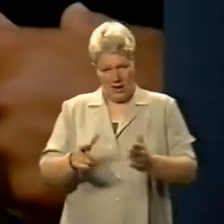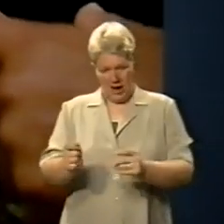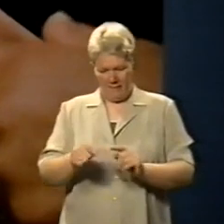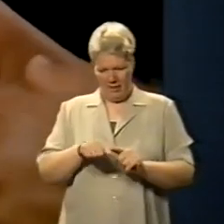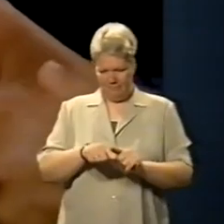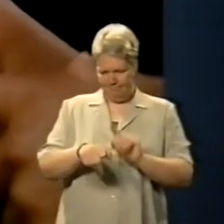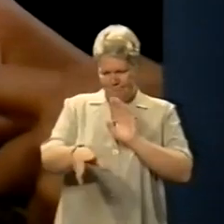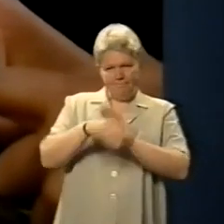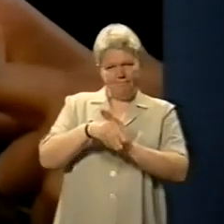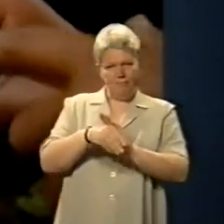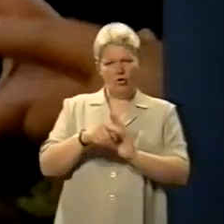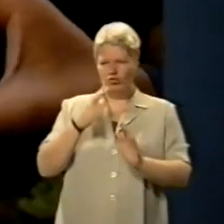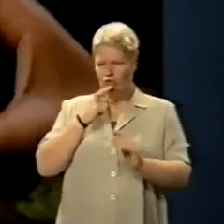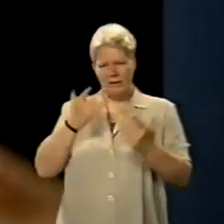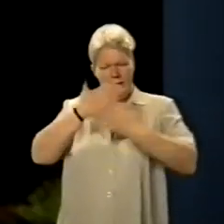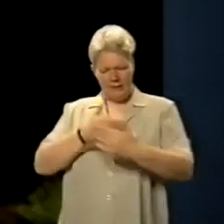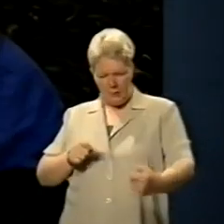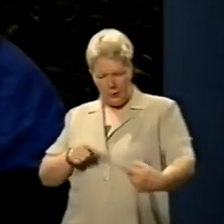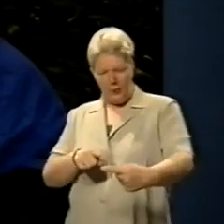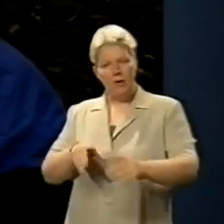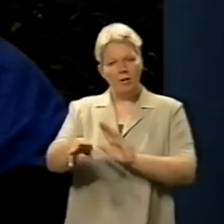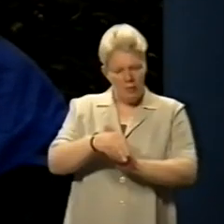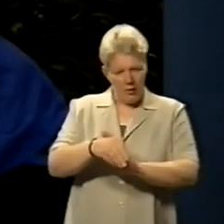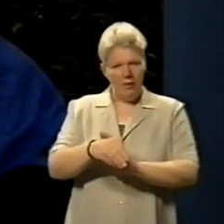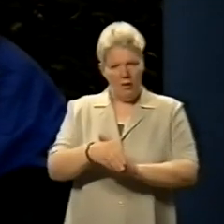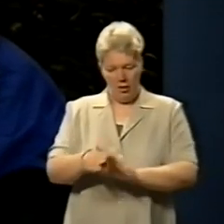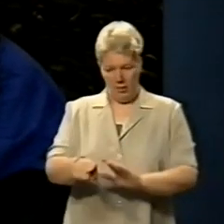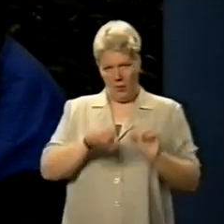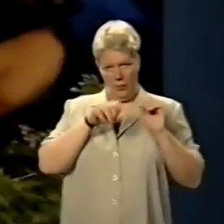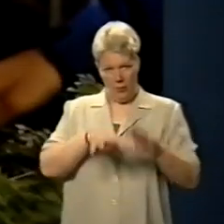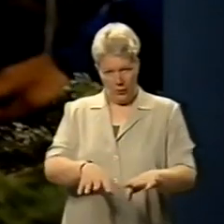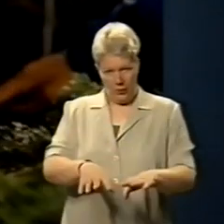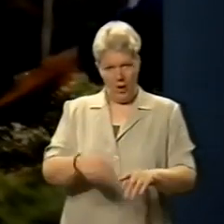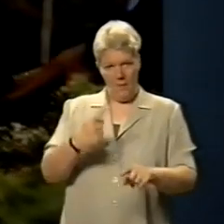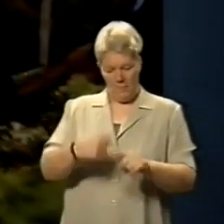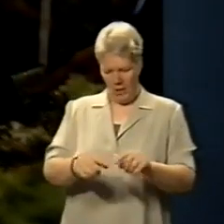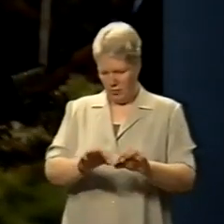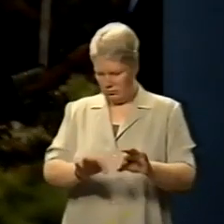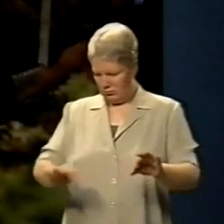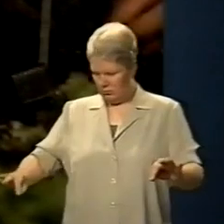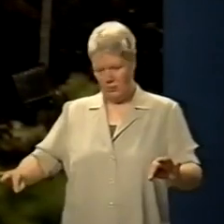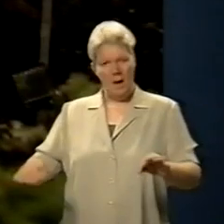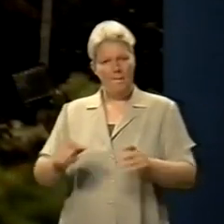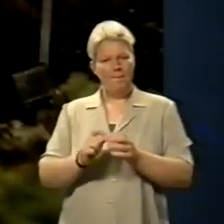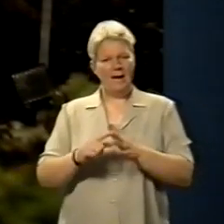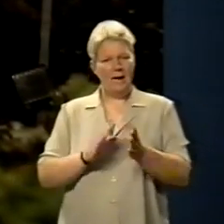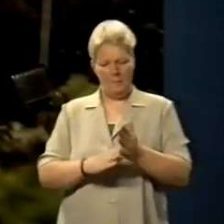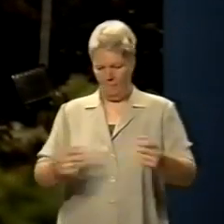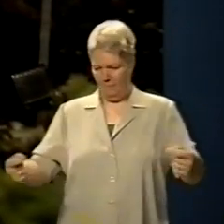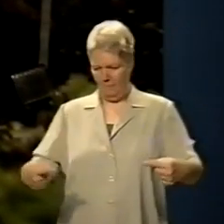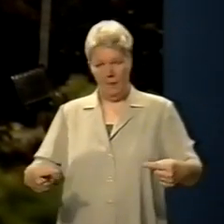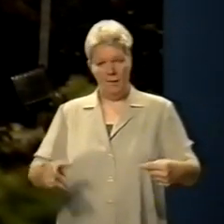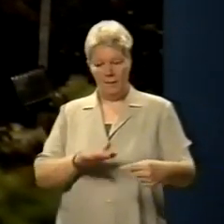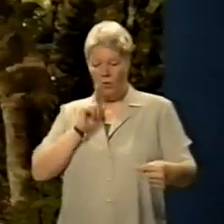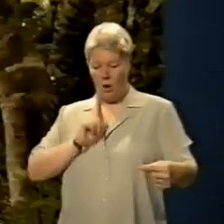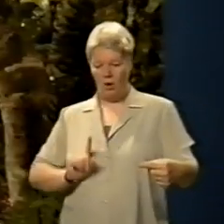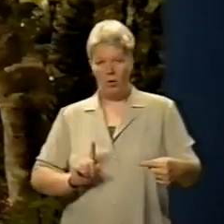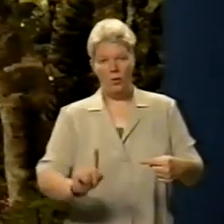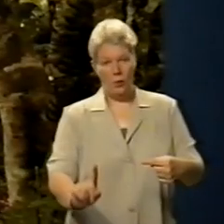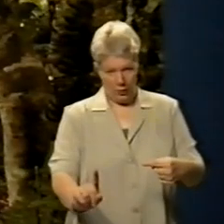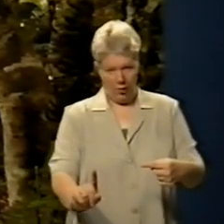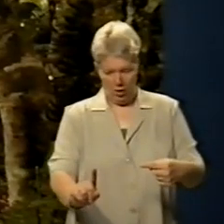lights. They'll be shining on the nest. And there's also, across the nest, an infrared beam. The conservation workers